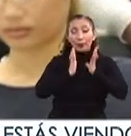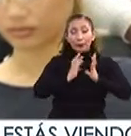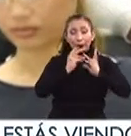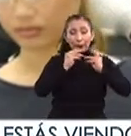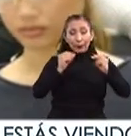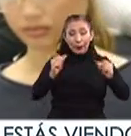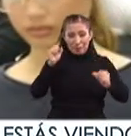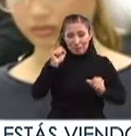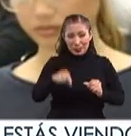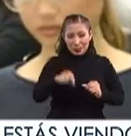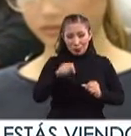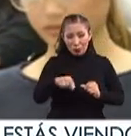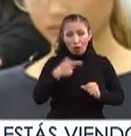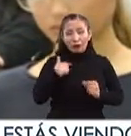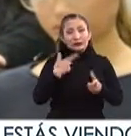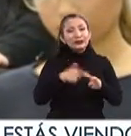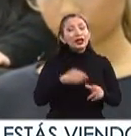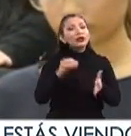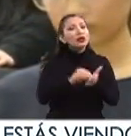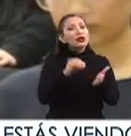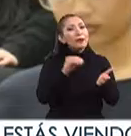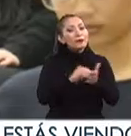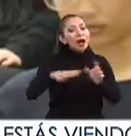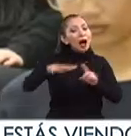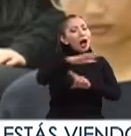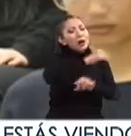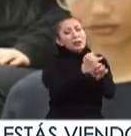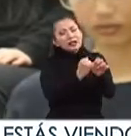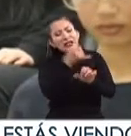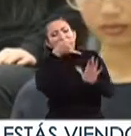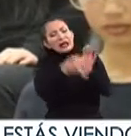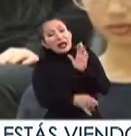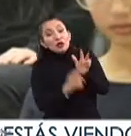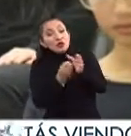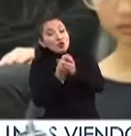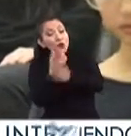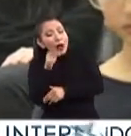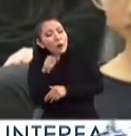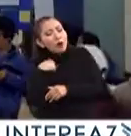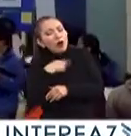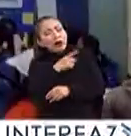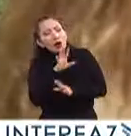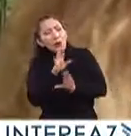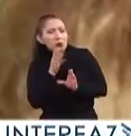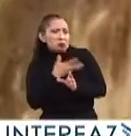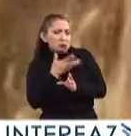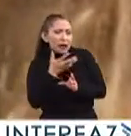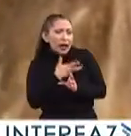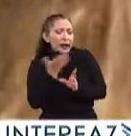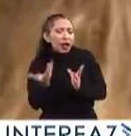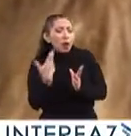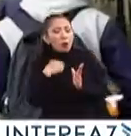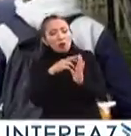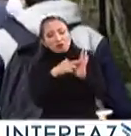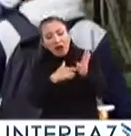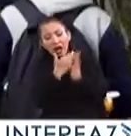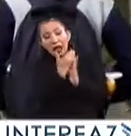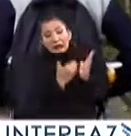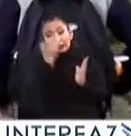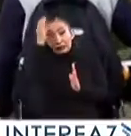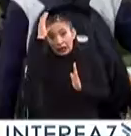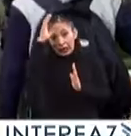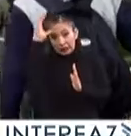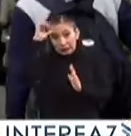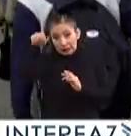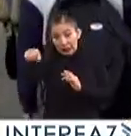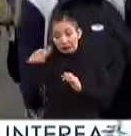el mindfulness continúan siendo un campo de investigación emergente que tiene, sin embargo, fundamentos